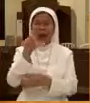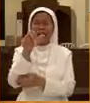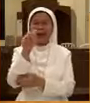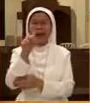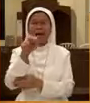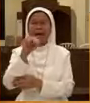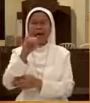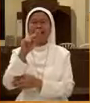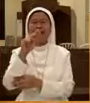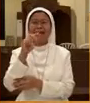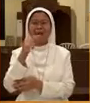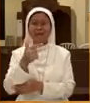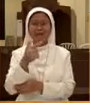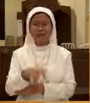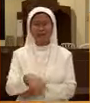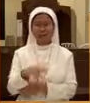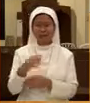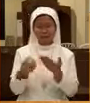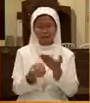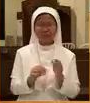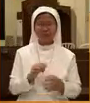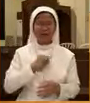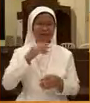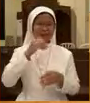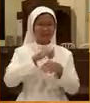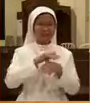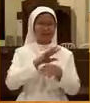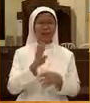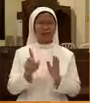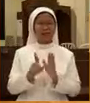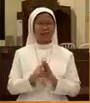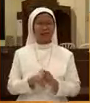Bawal yata ngayon eh. Bawal. Ciao.